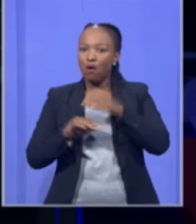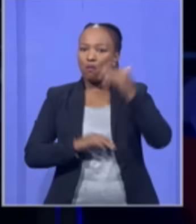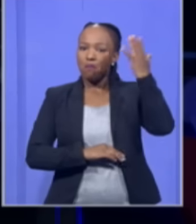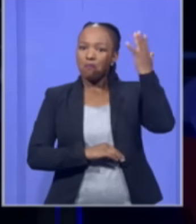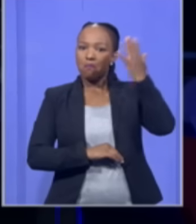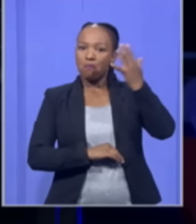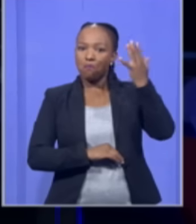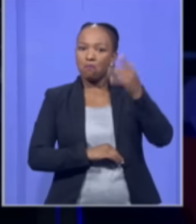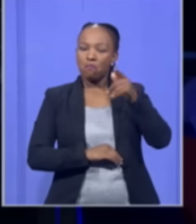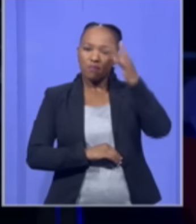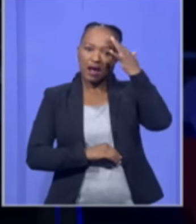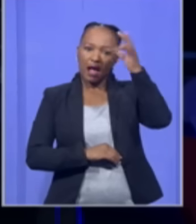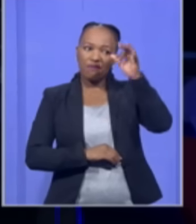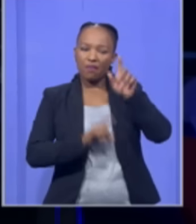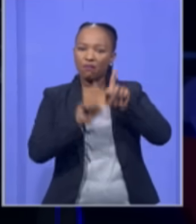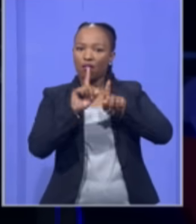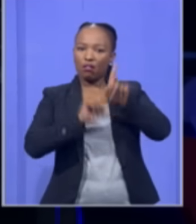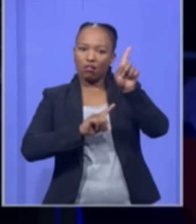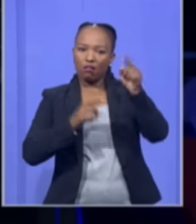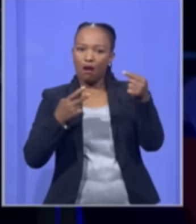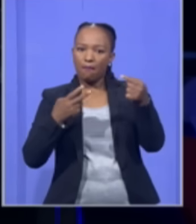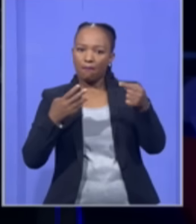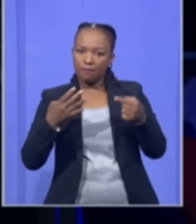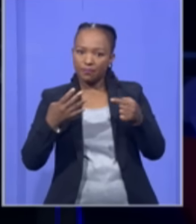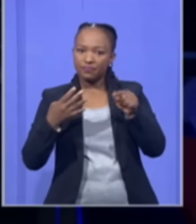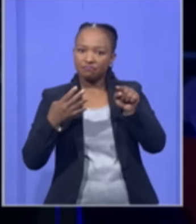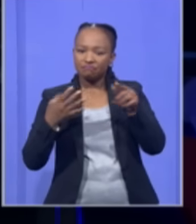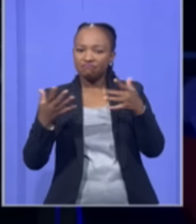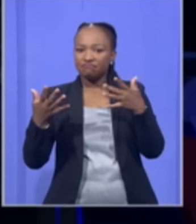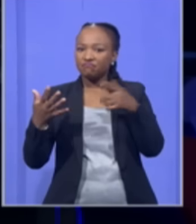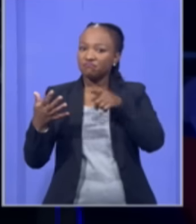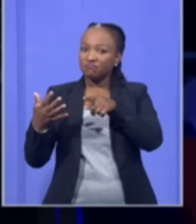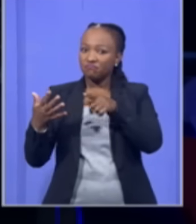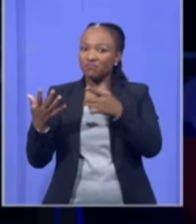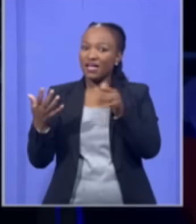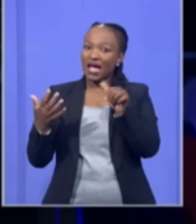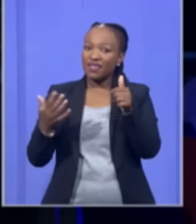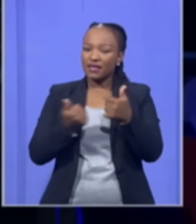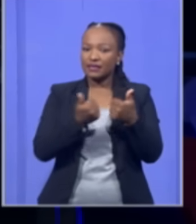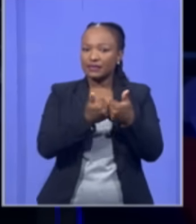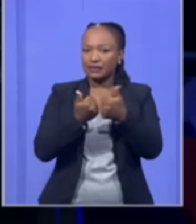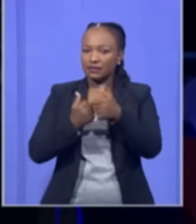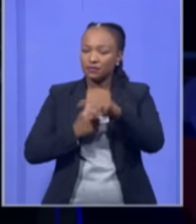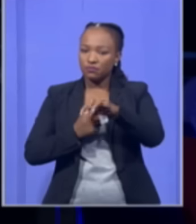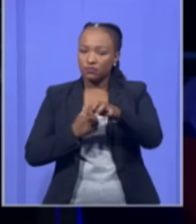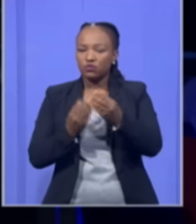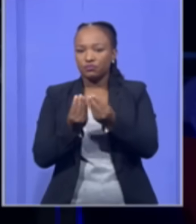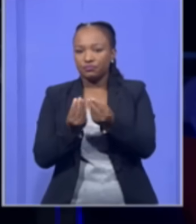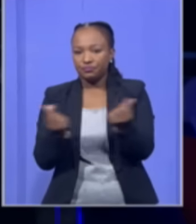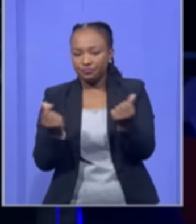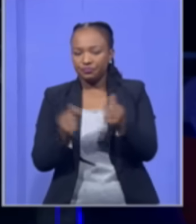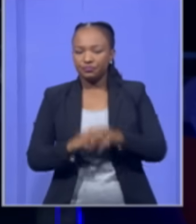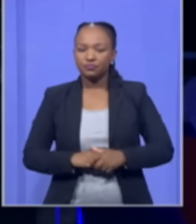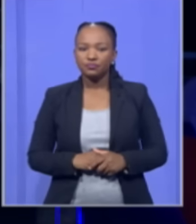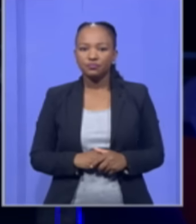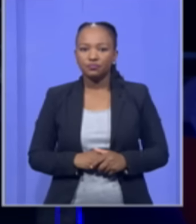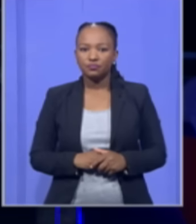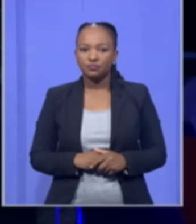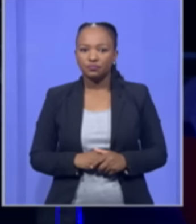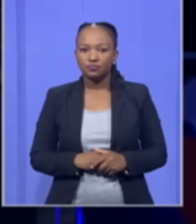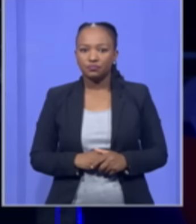tsa mmuso, mme o boetse o lebeletse ho teka meralo ya ho sebetsana le diphephetso tse ntseng di le teng provinseng.